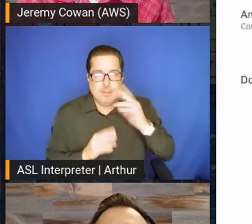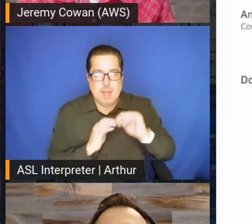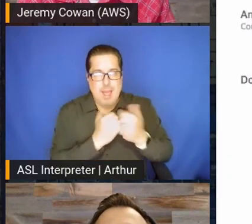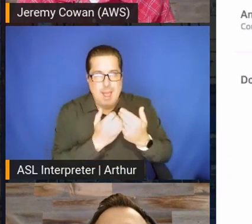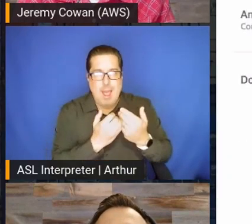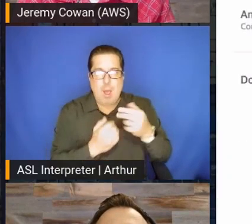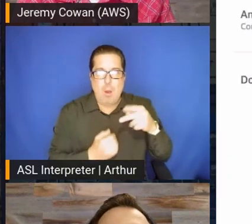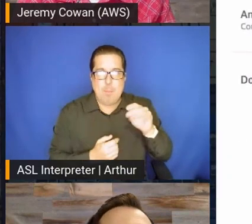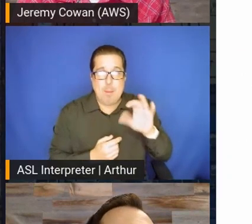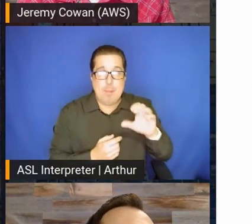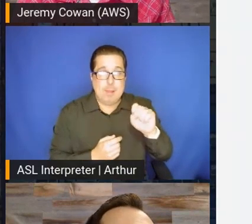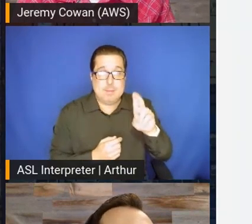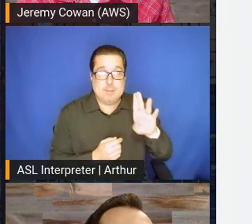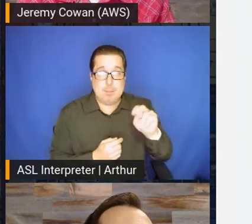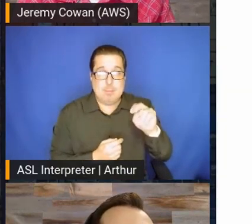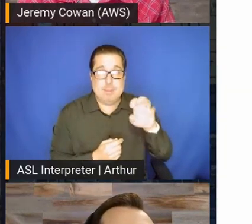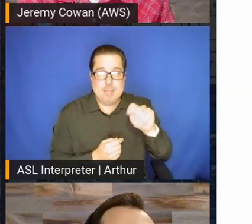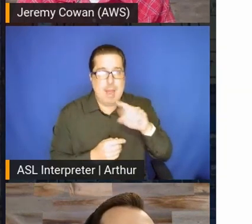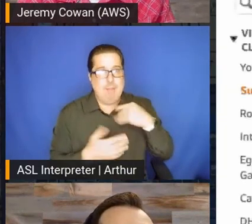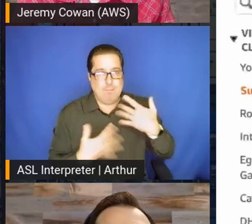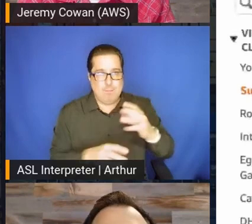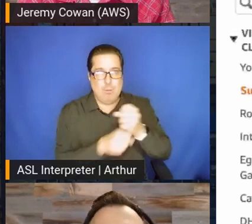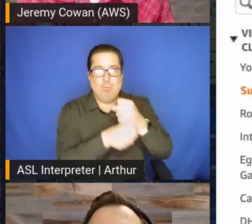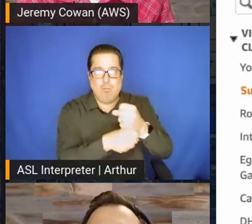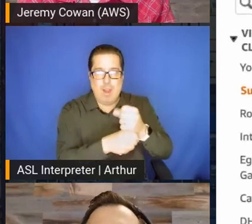subnets have been created here.